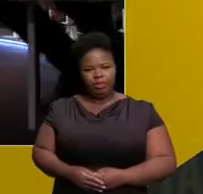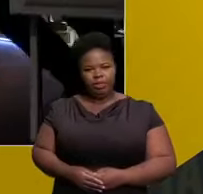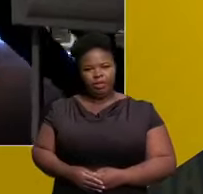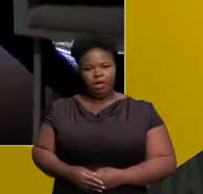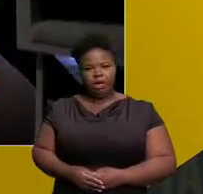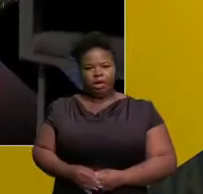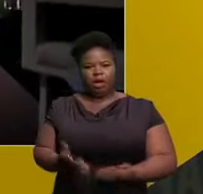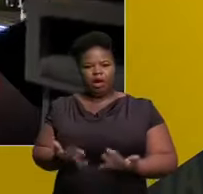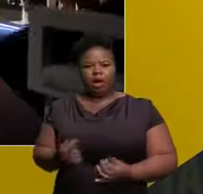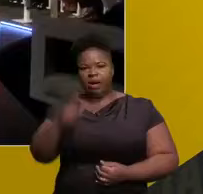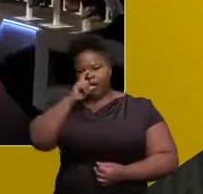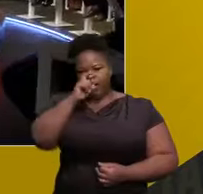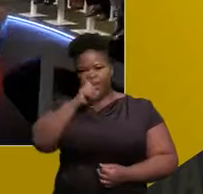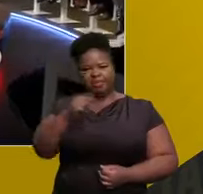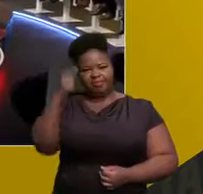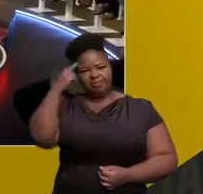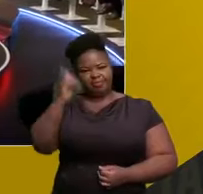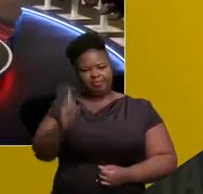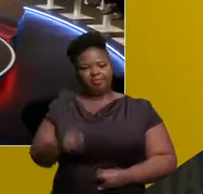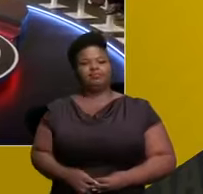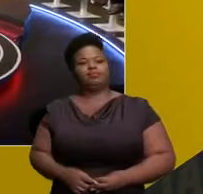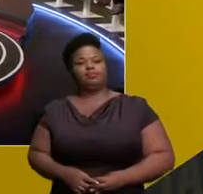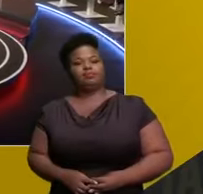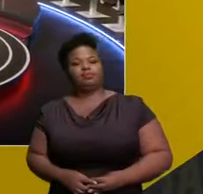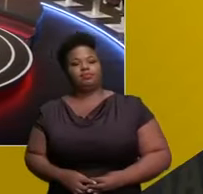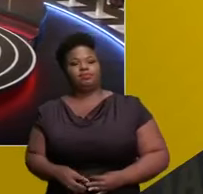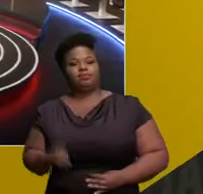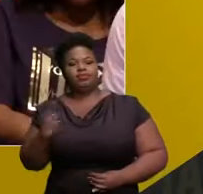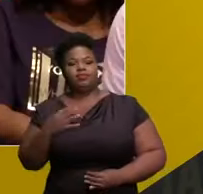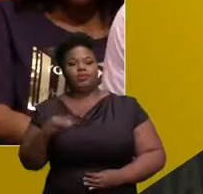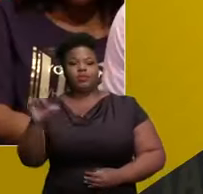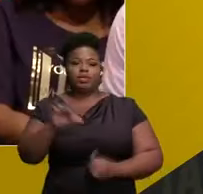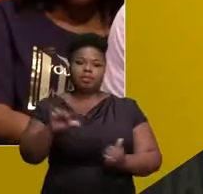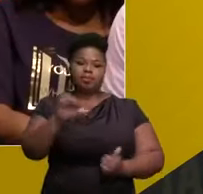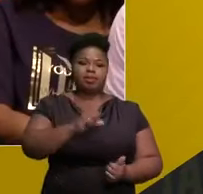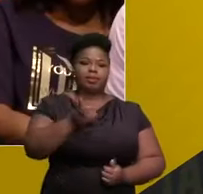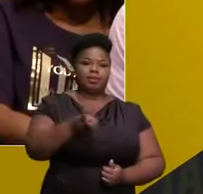I'll see. Kibona kina hana hore ba neng ha ka khutla that thing yore